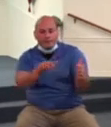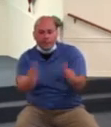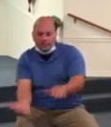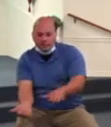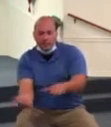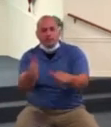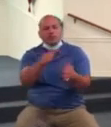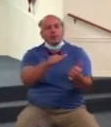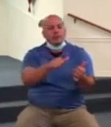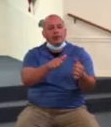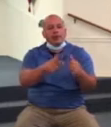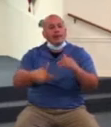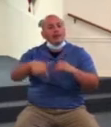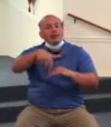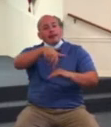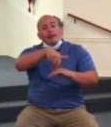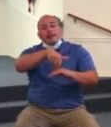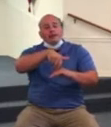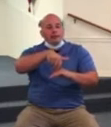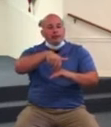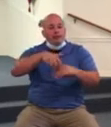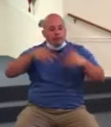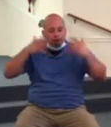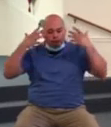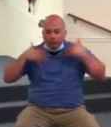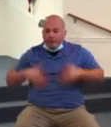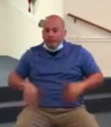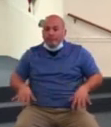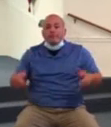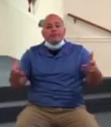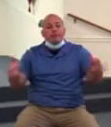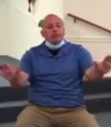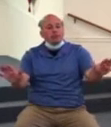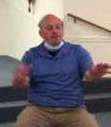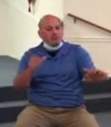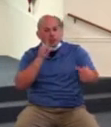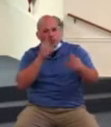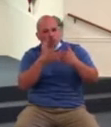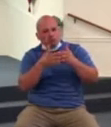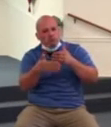up, if once you've dried off, you don't continue to follow him by the way you live.